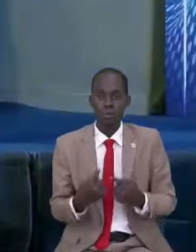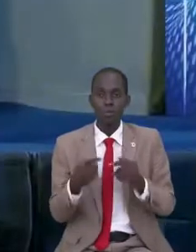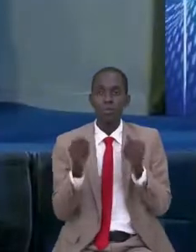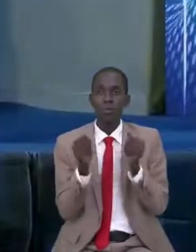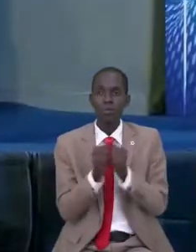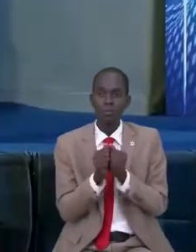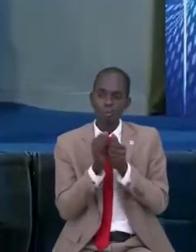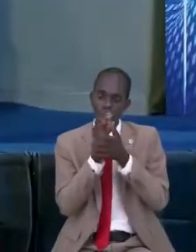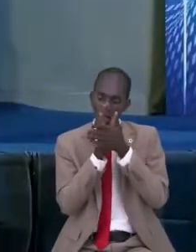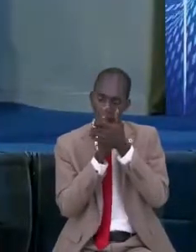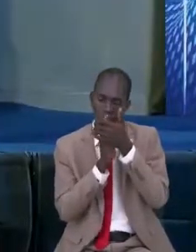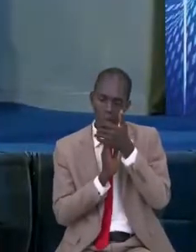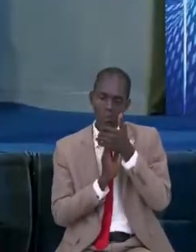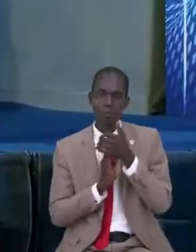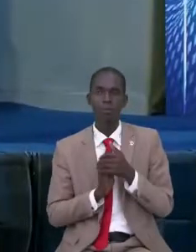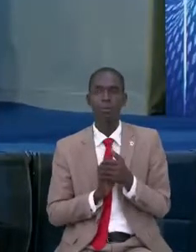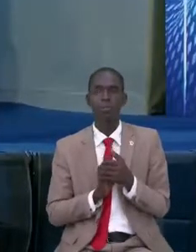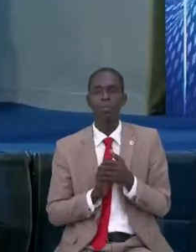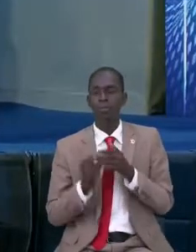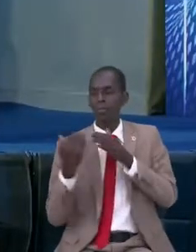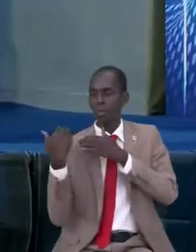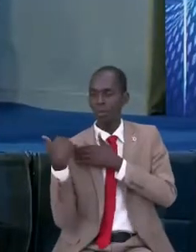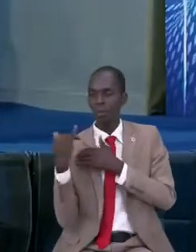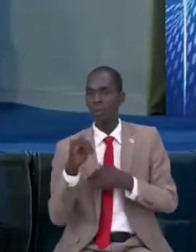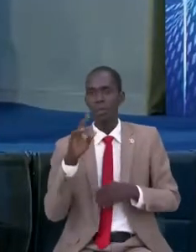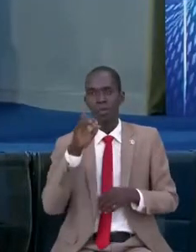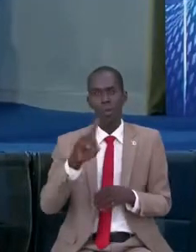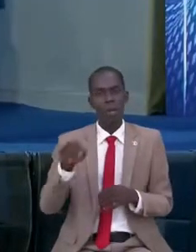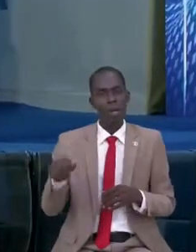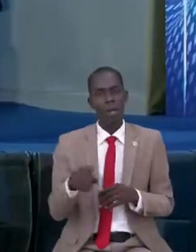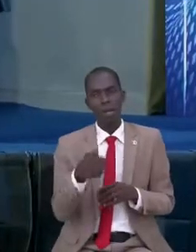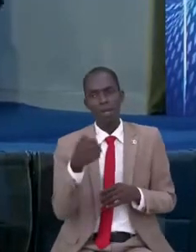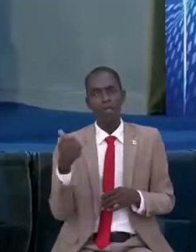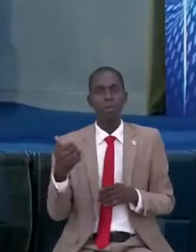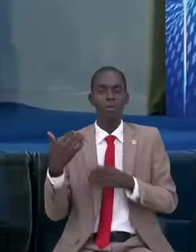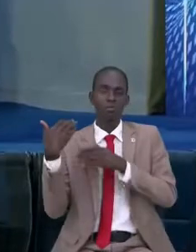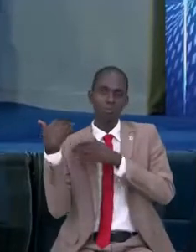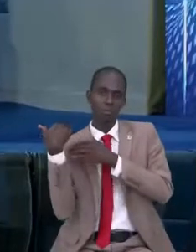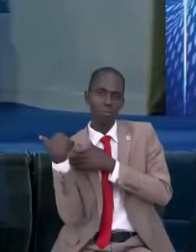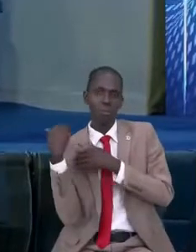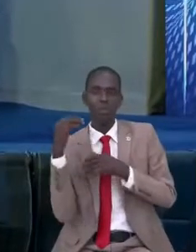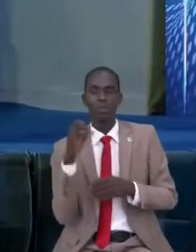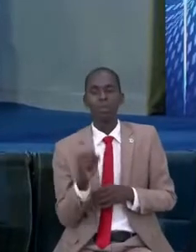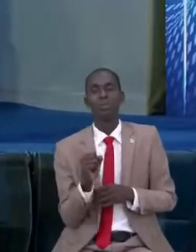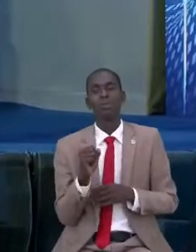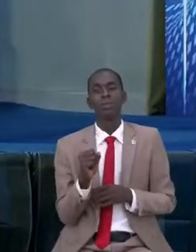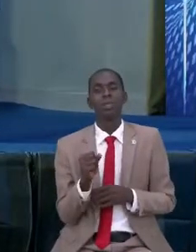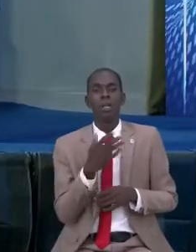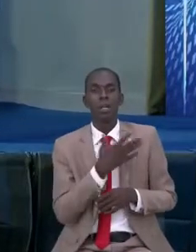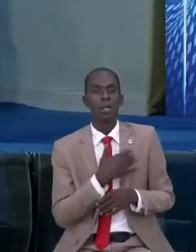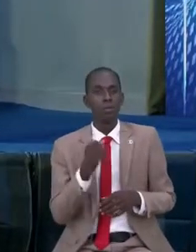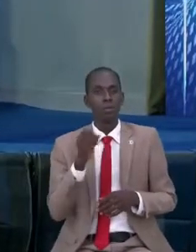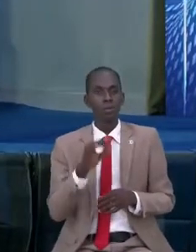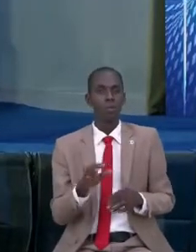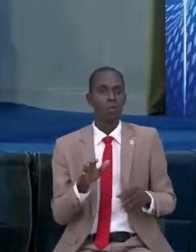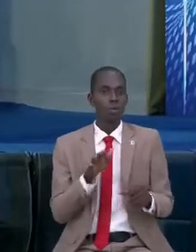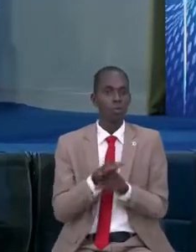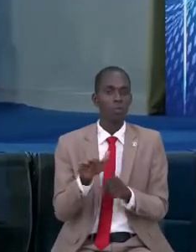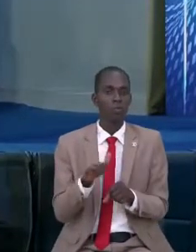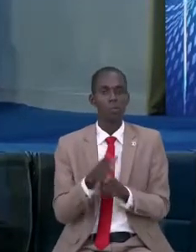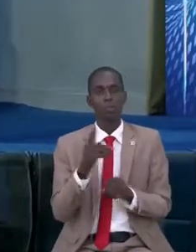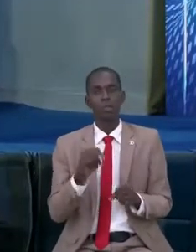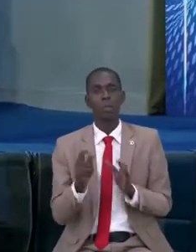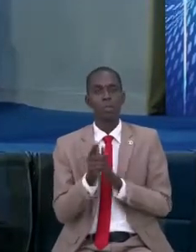with humility. Bear ye one another's burdens, and so fulfill the law